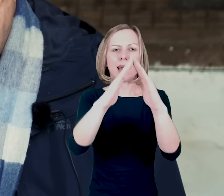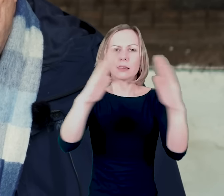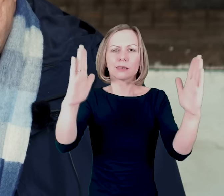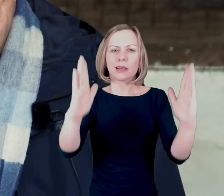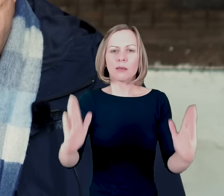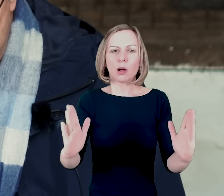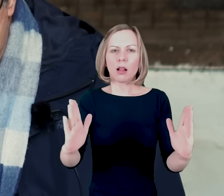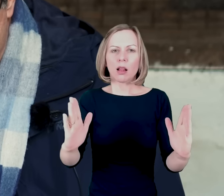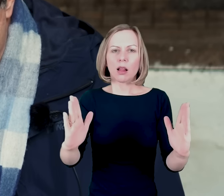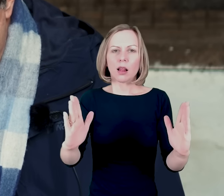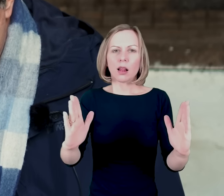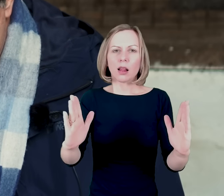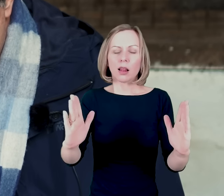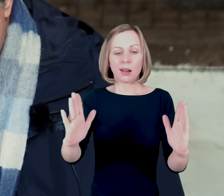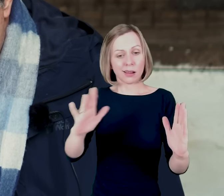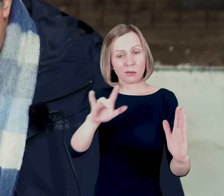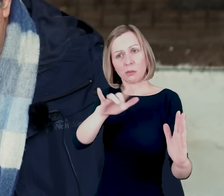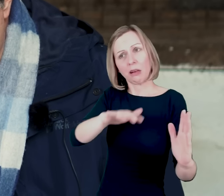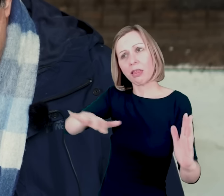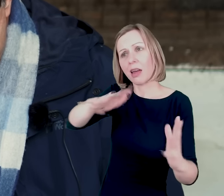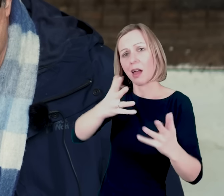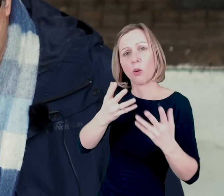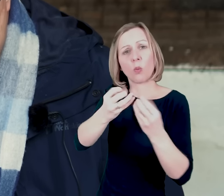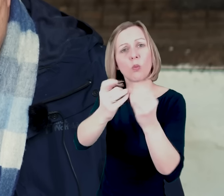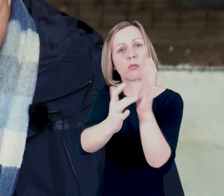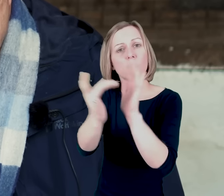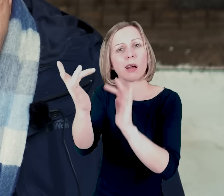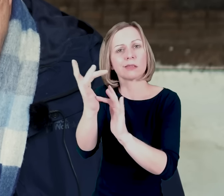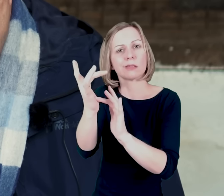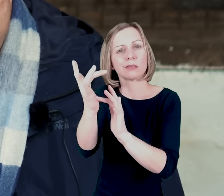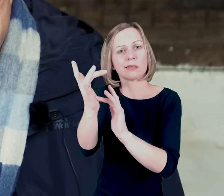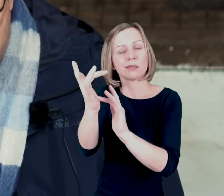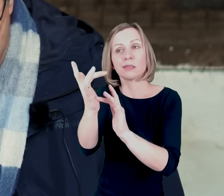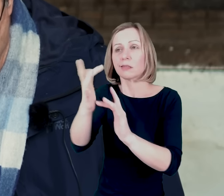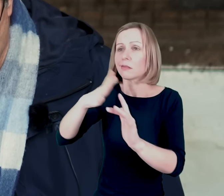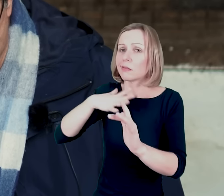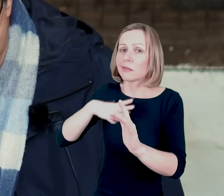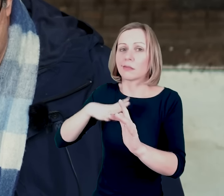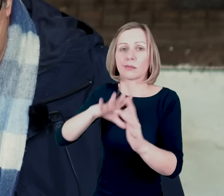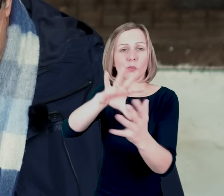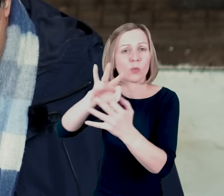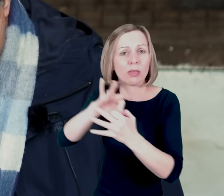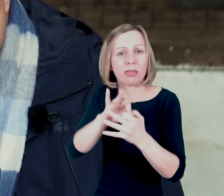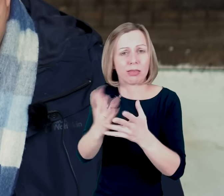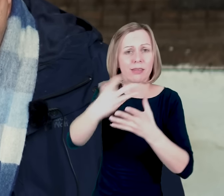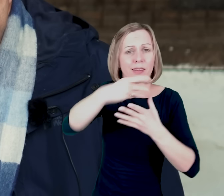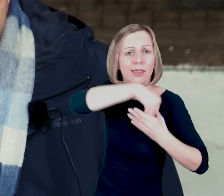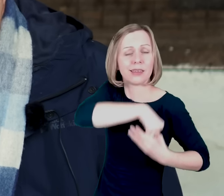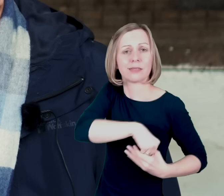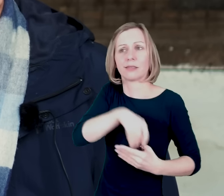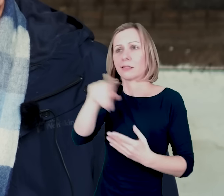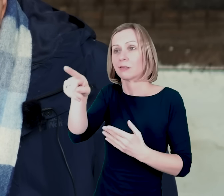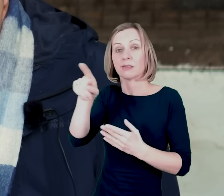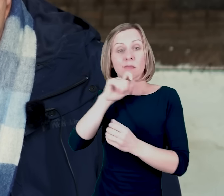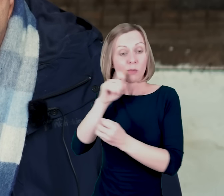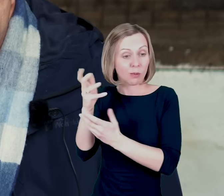enter and dwell in the presence of Christ, the Christ child who longs to dwell in you. He is the